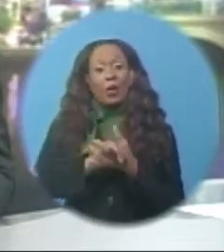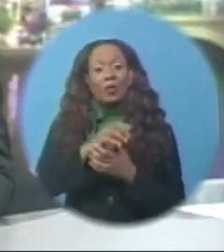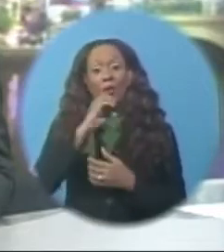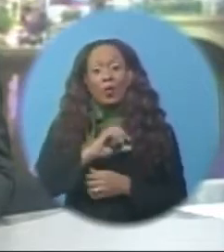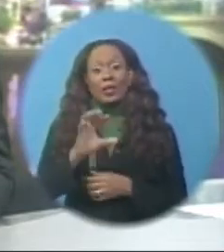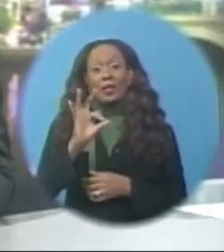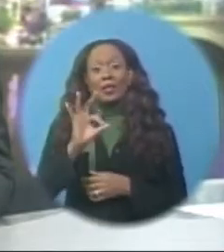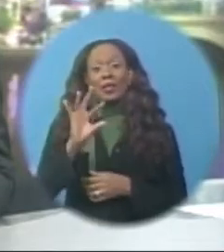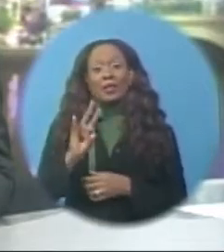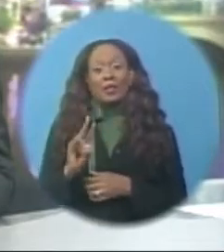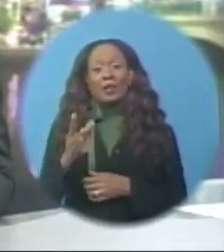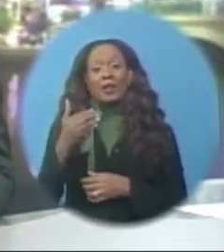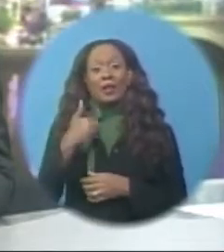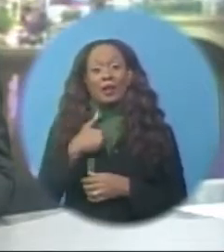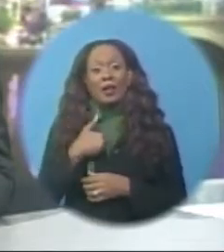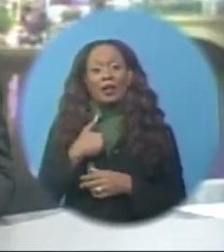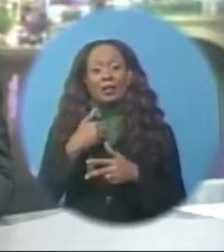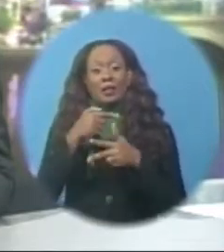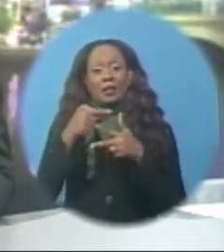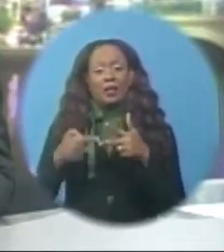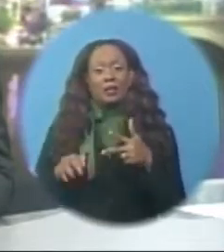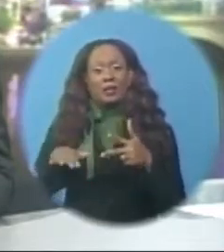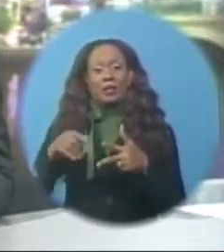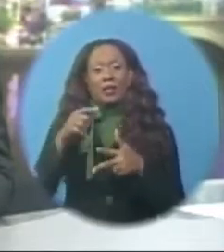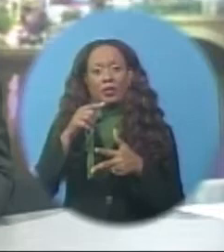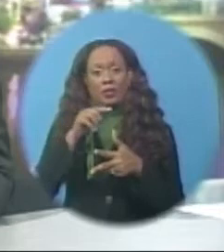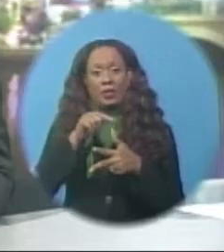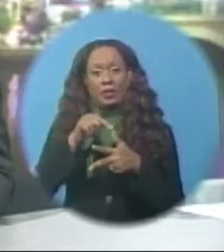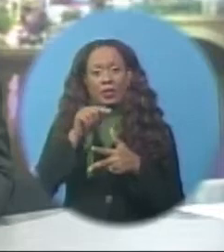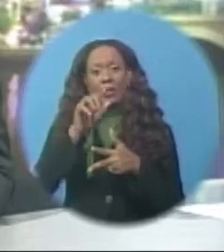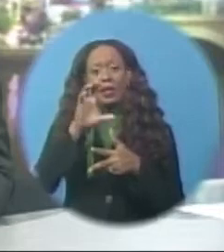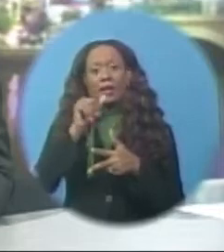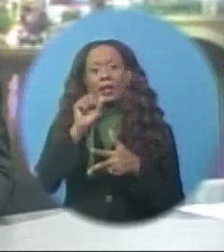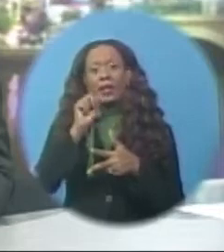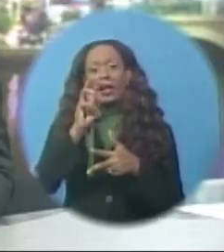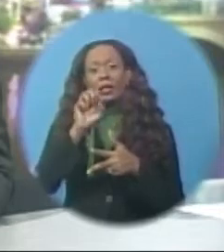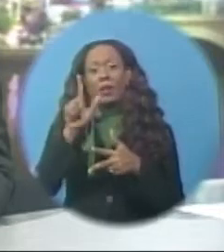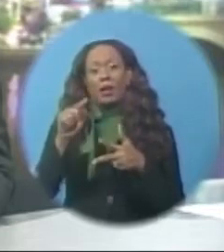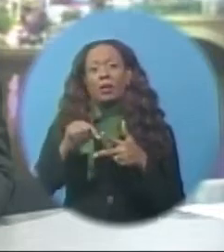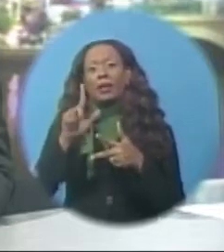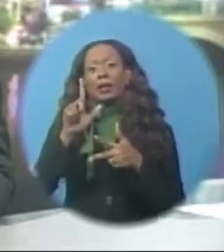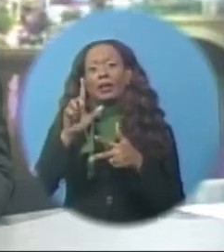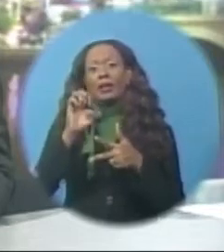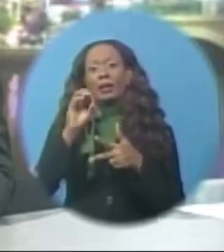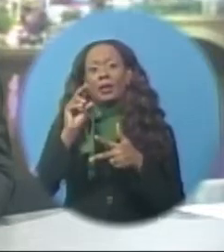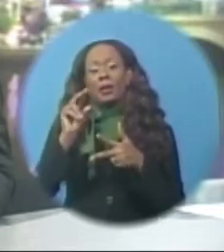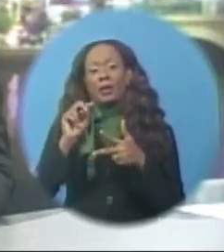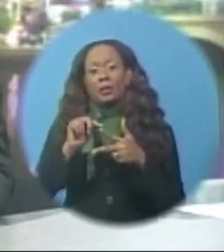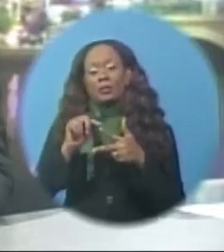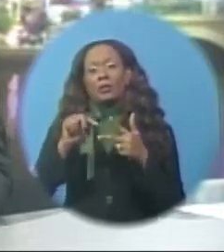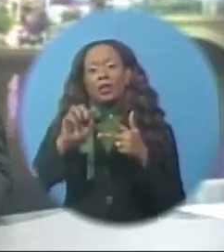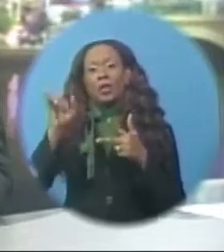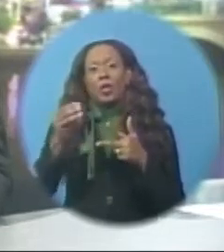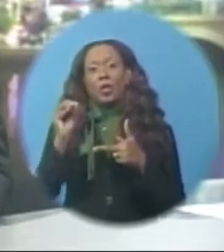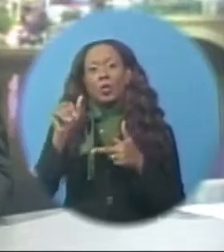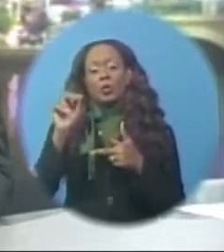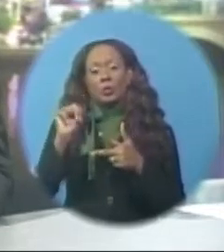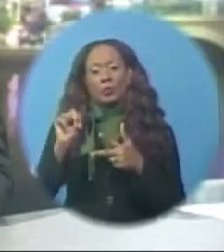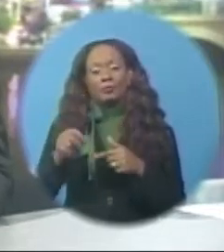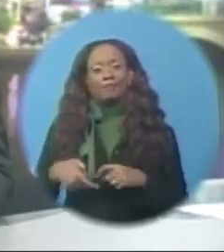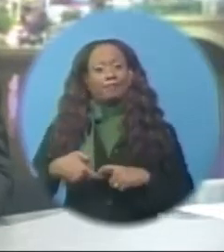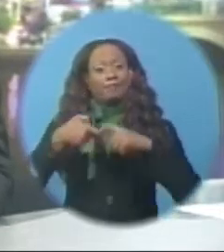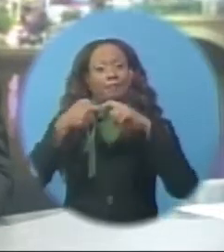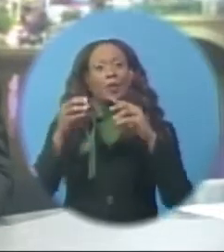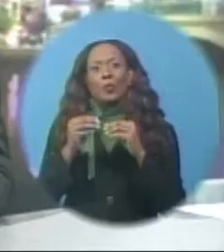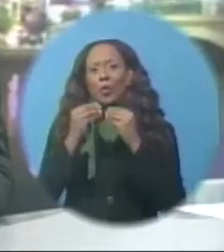97-year-old wife, Elsie, and his children, Hazel, Caswell, Leon, and Joan. Well, we take a pause here, but we'll have